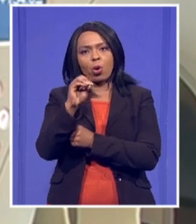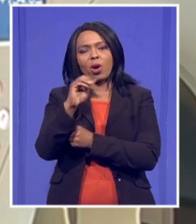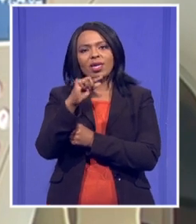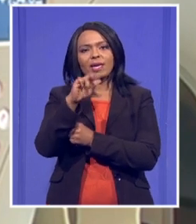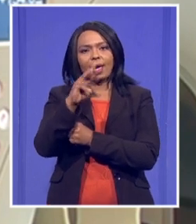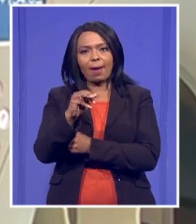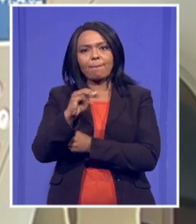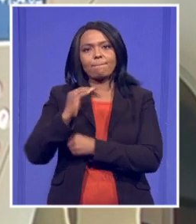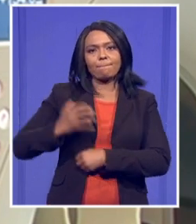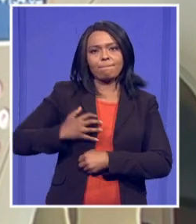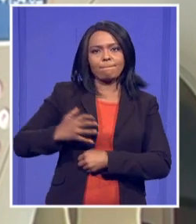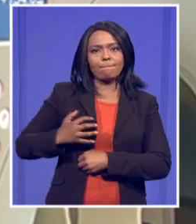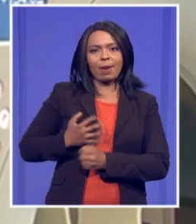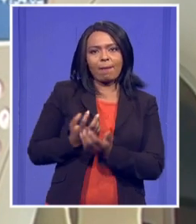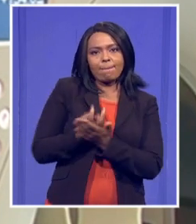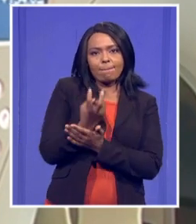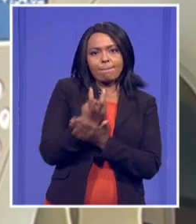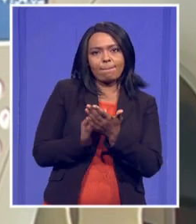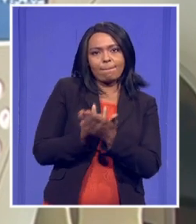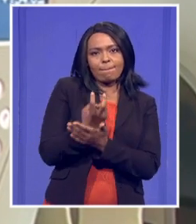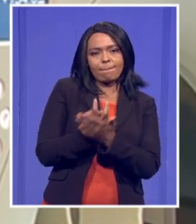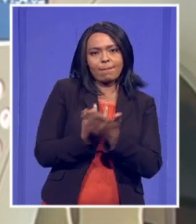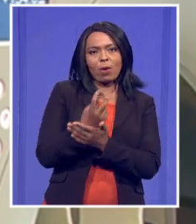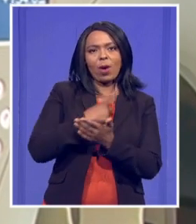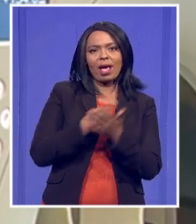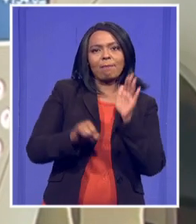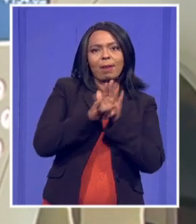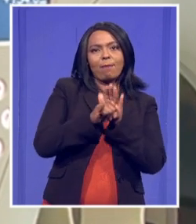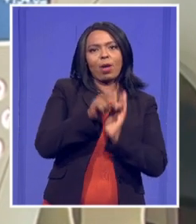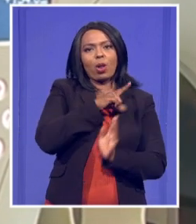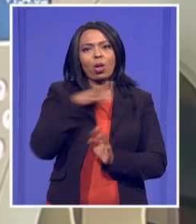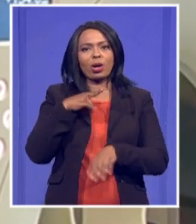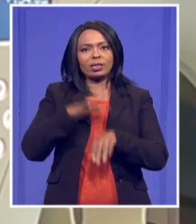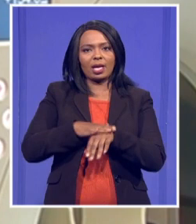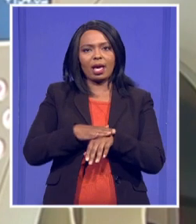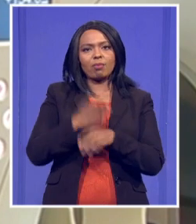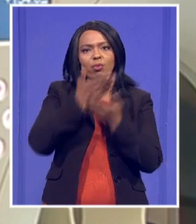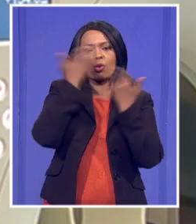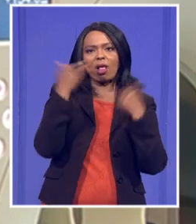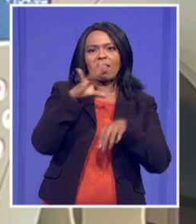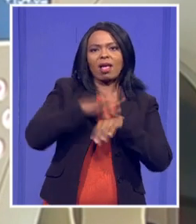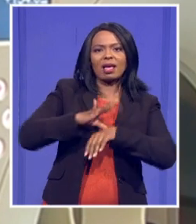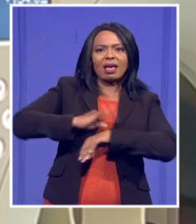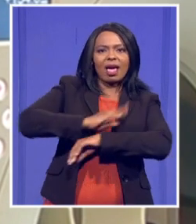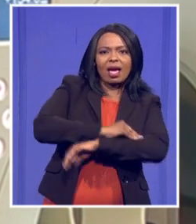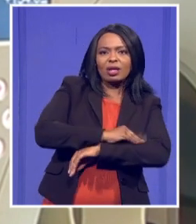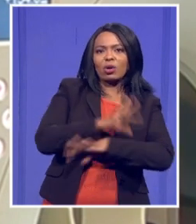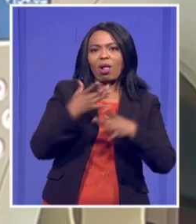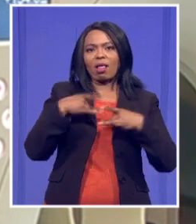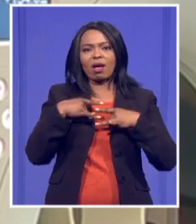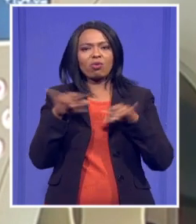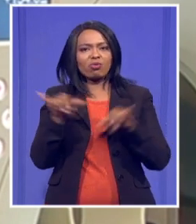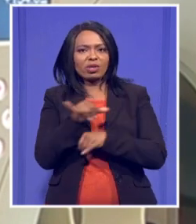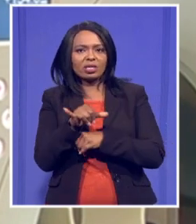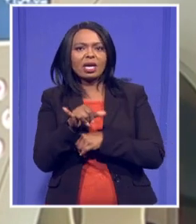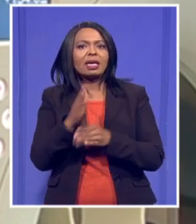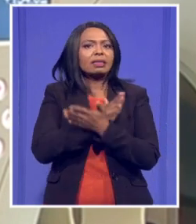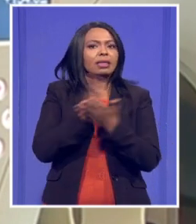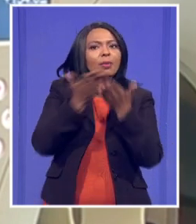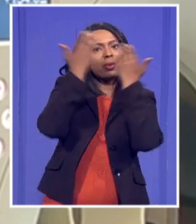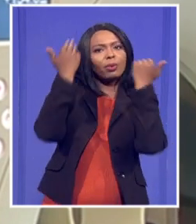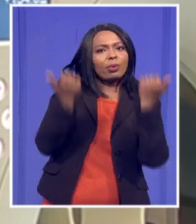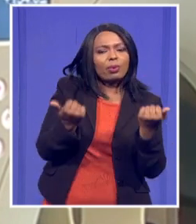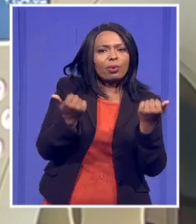that women in the rural area takes time to be diagnosed in terms of their breast cancer. Some of them are not even aware